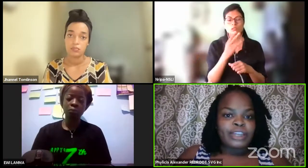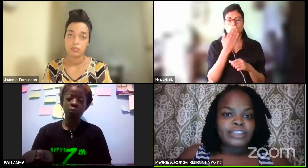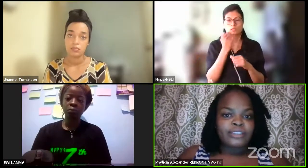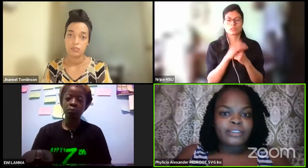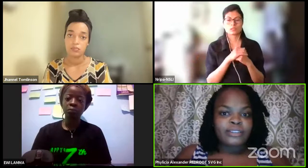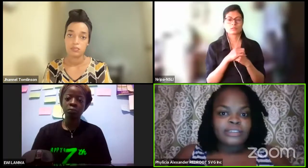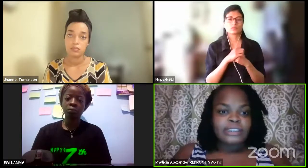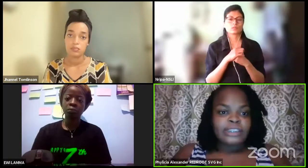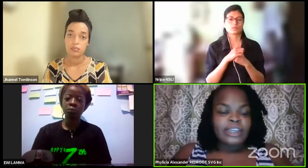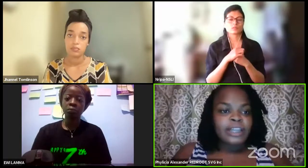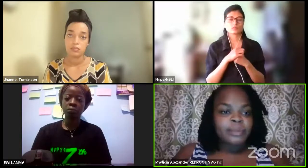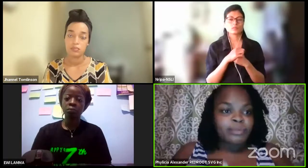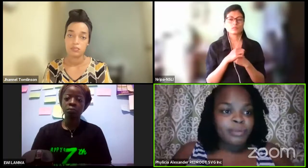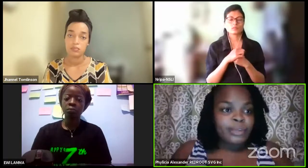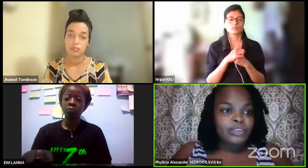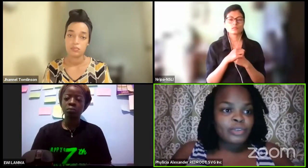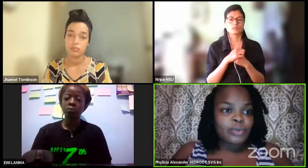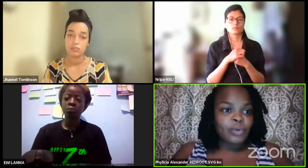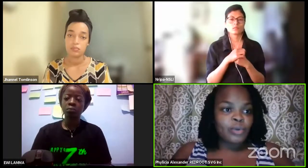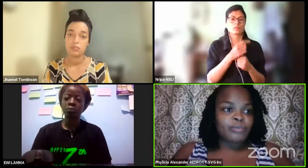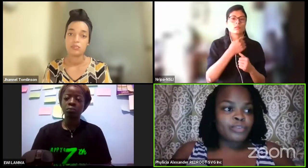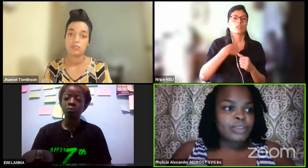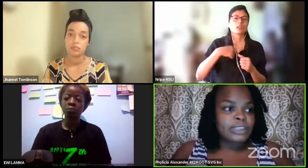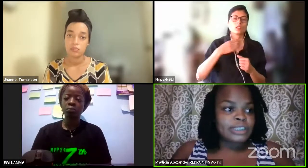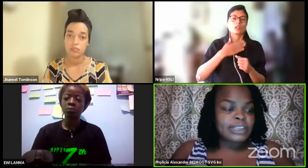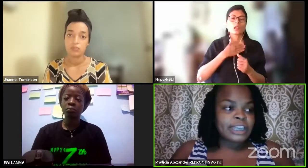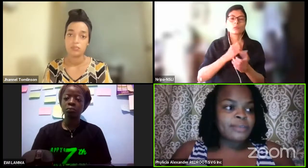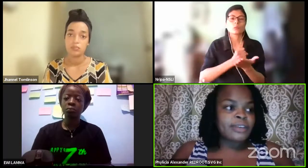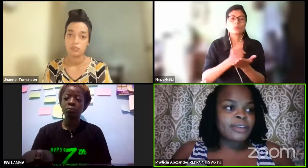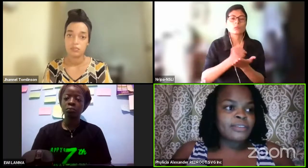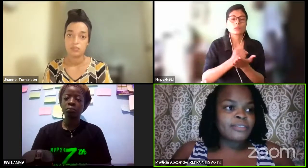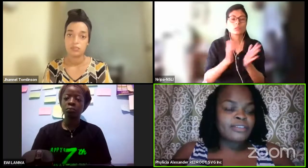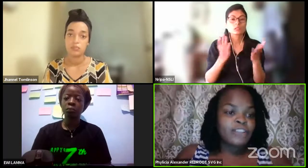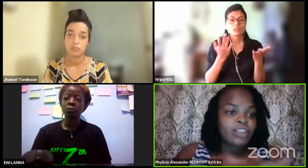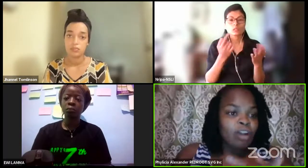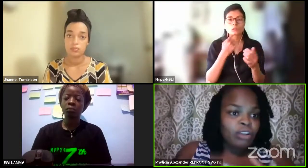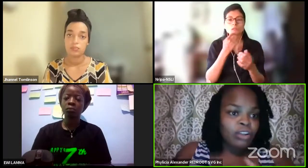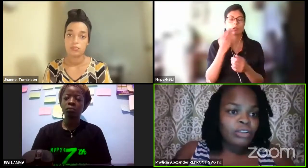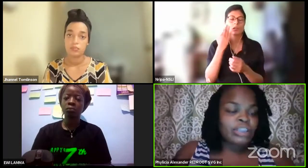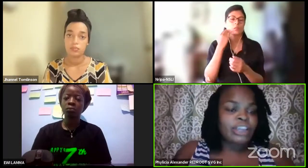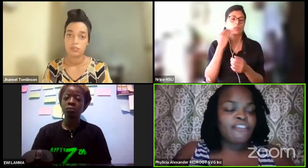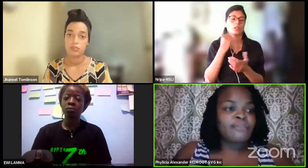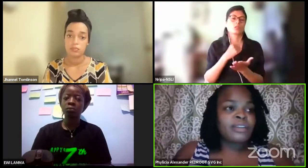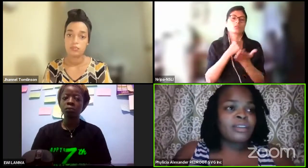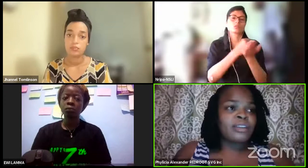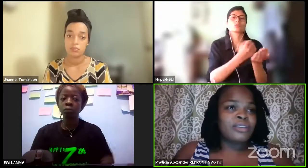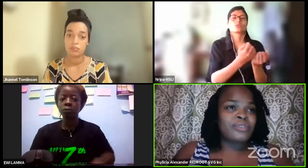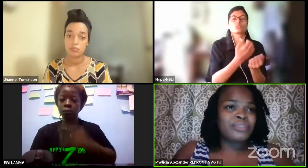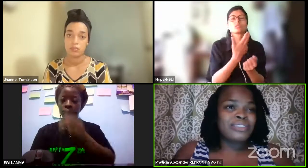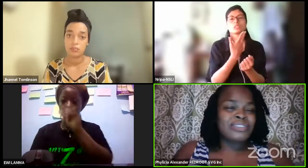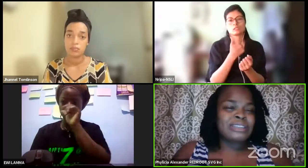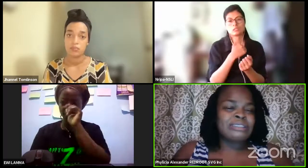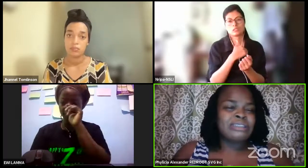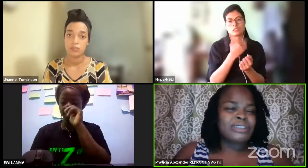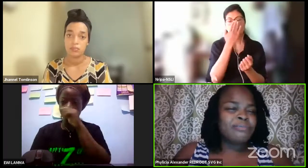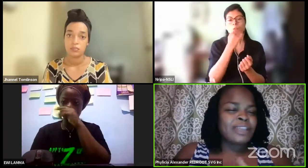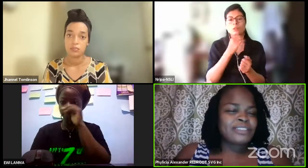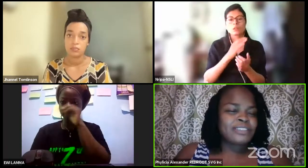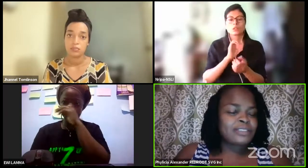we are trying to help women to cope during this time. Because of the lockdown, there have been an increase